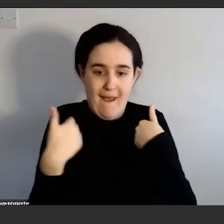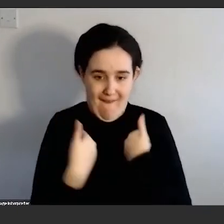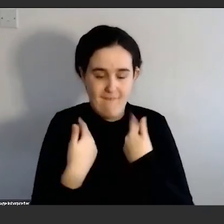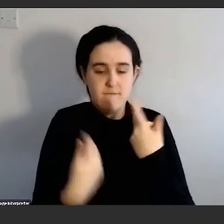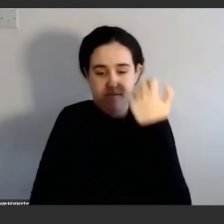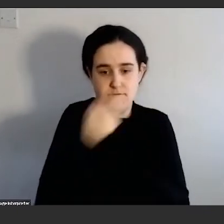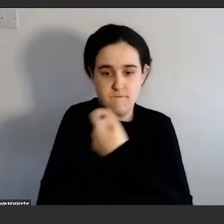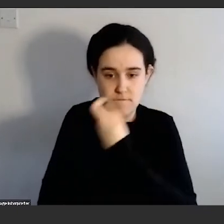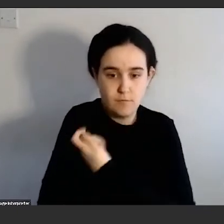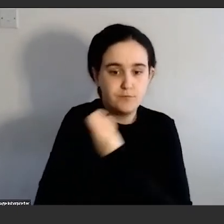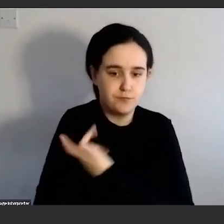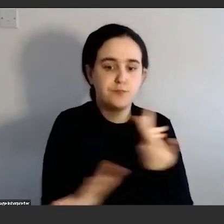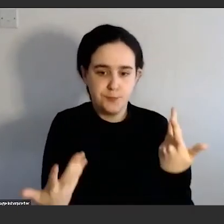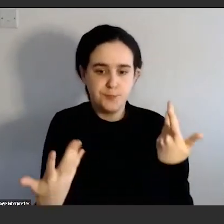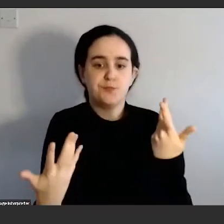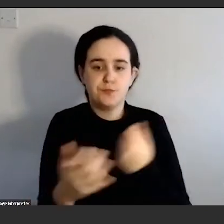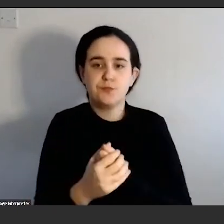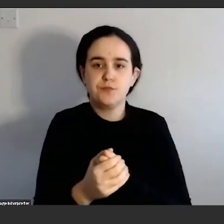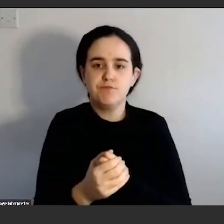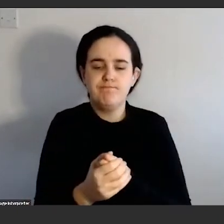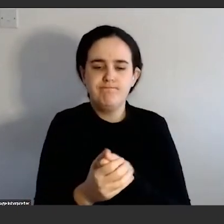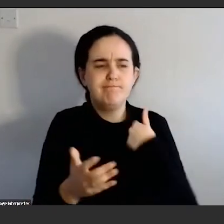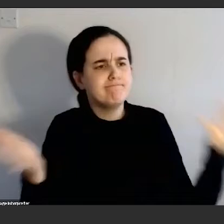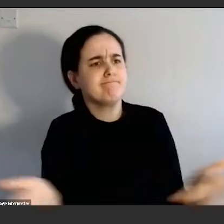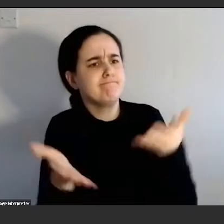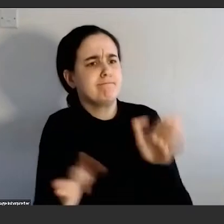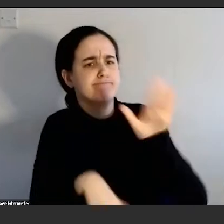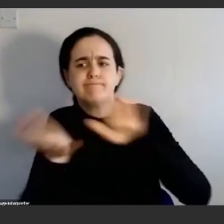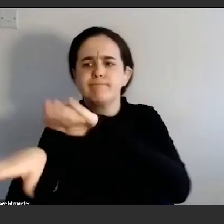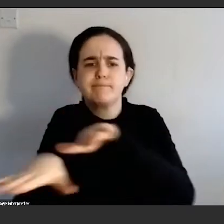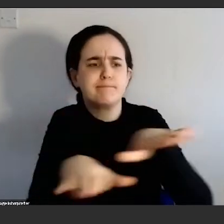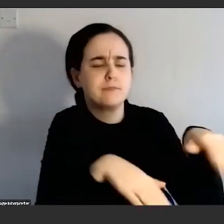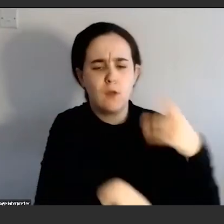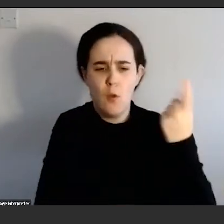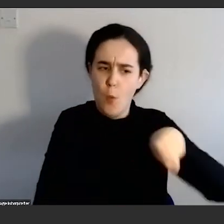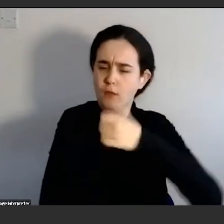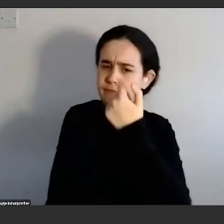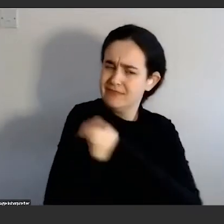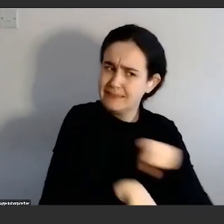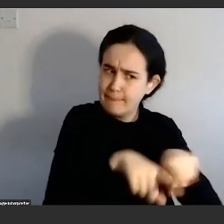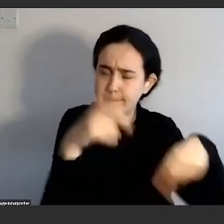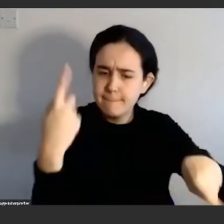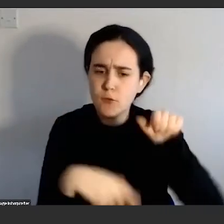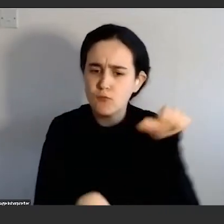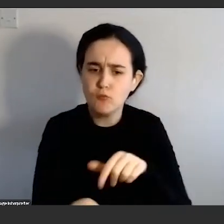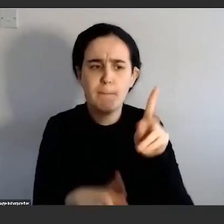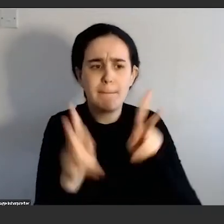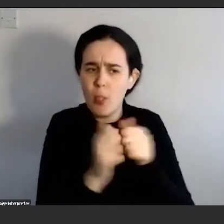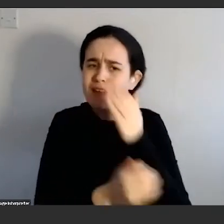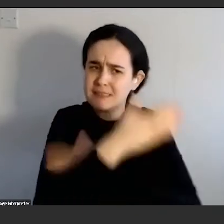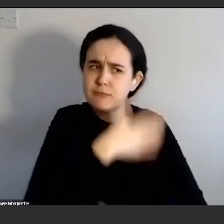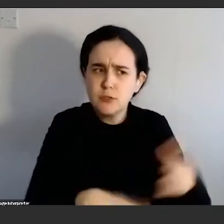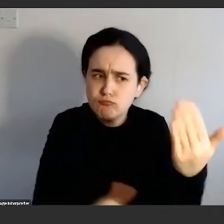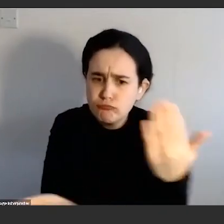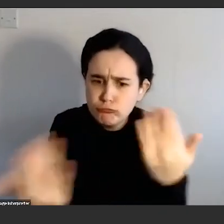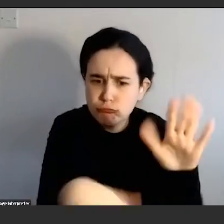to receive equal treatment. They face discrimination, or they're less able to advocate for themselves. Mm-hmm. And globally, many people,